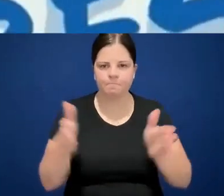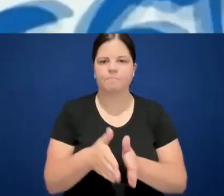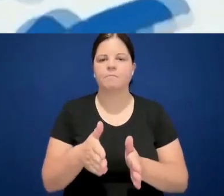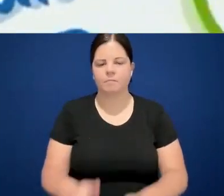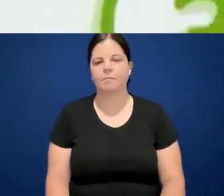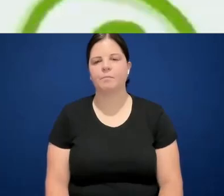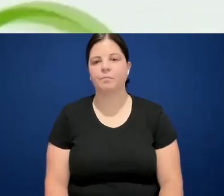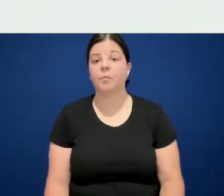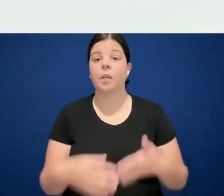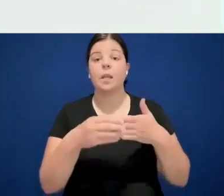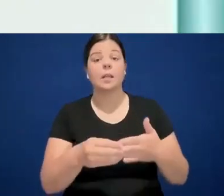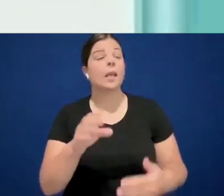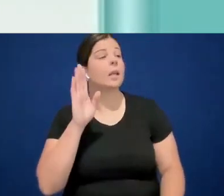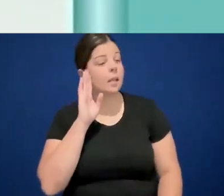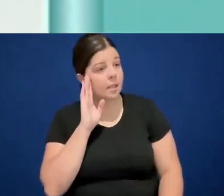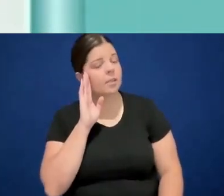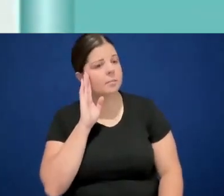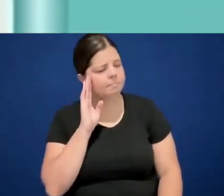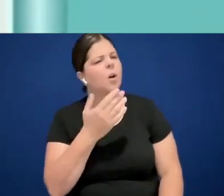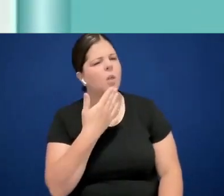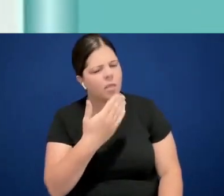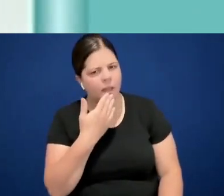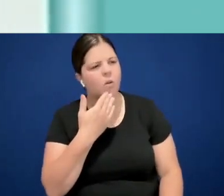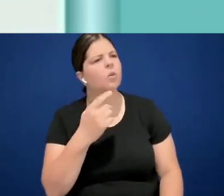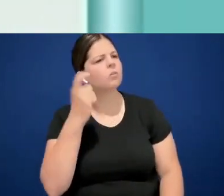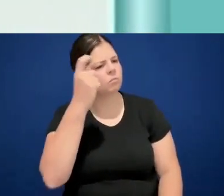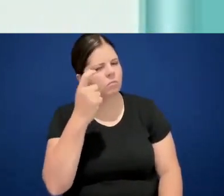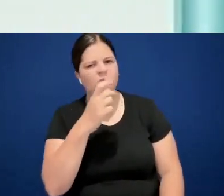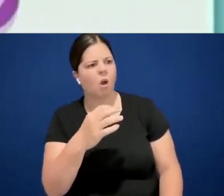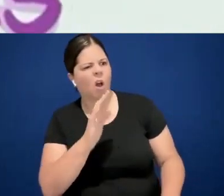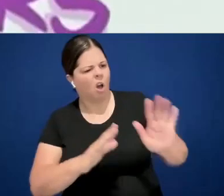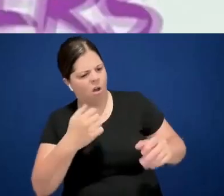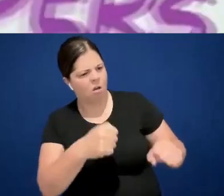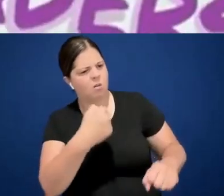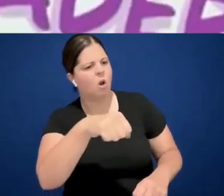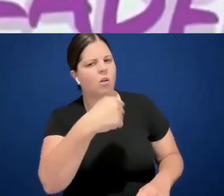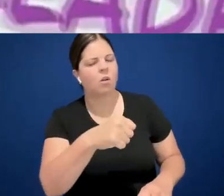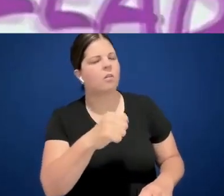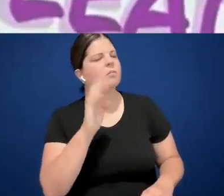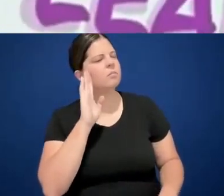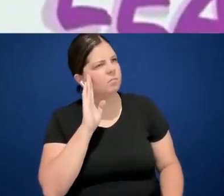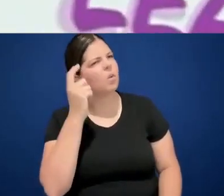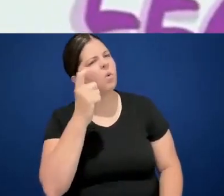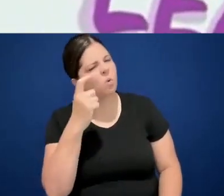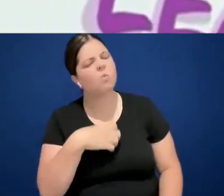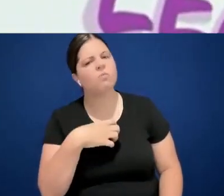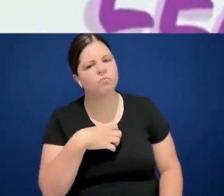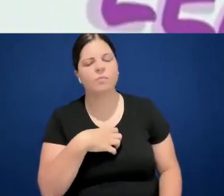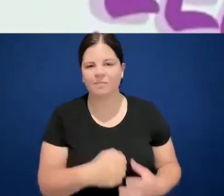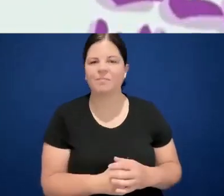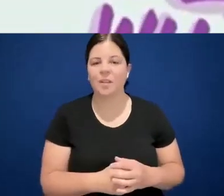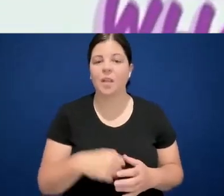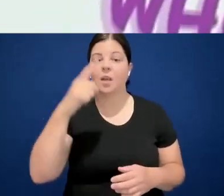Leaders who listen with gratitude and respond with curiosity rather than defensiveness. An approach that puts people